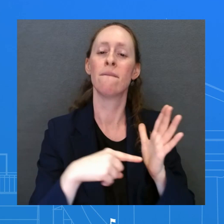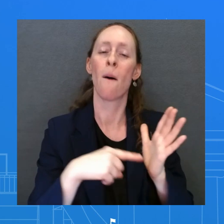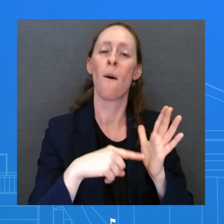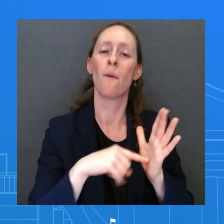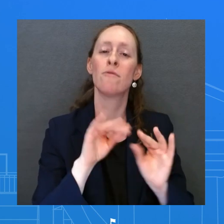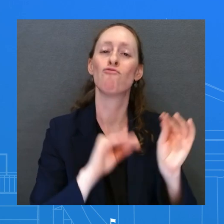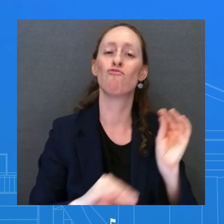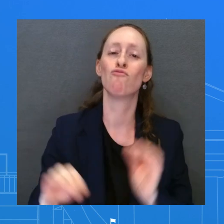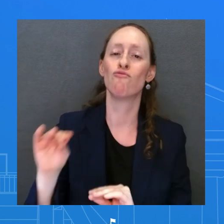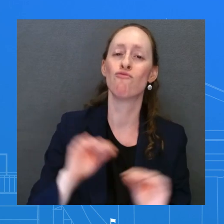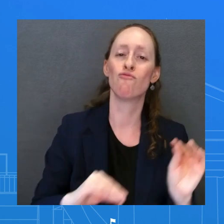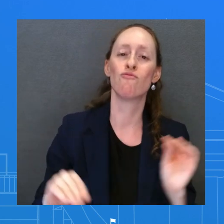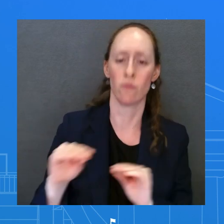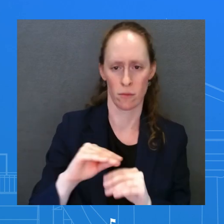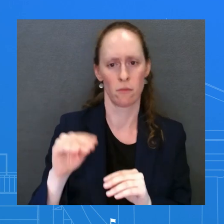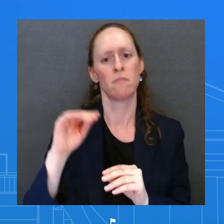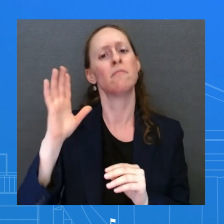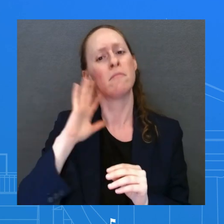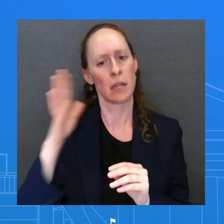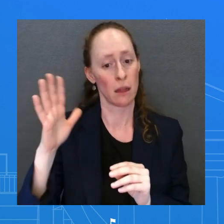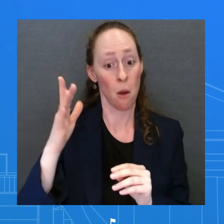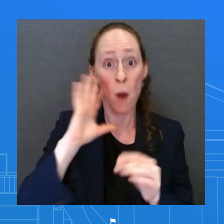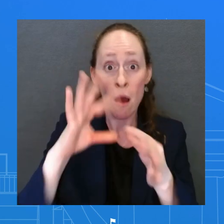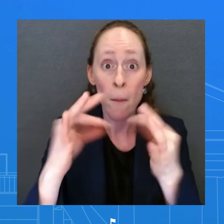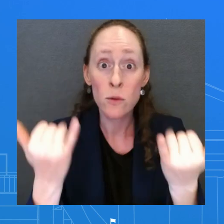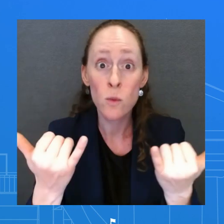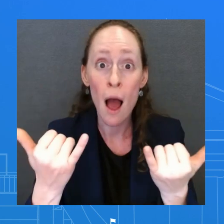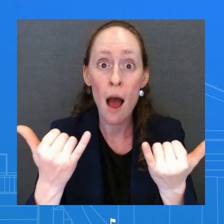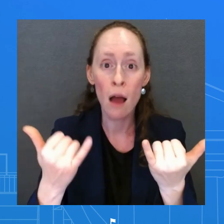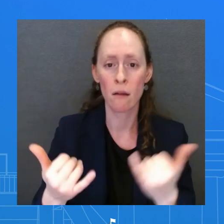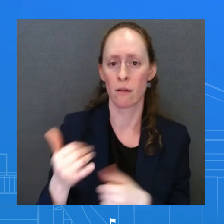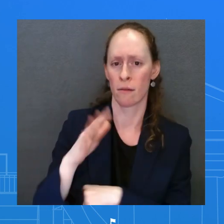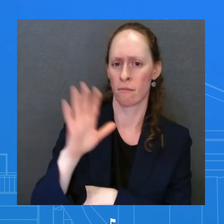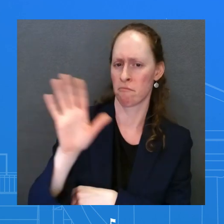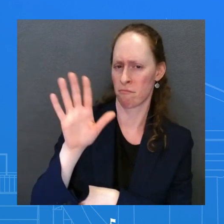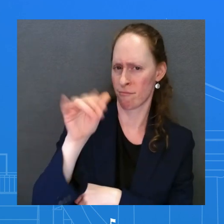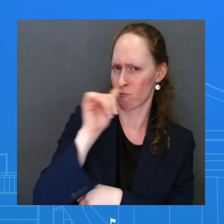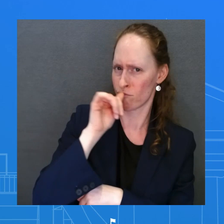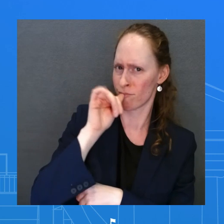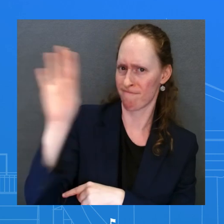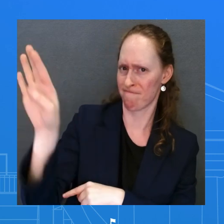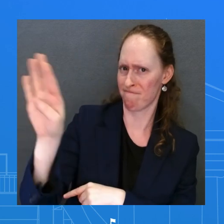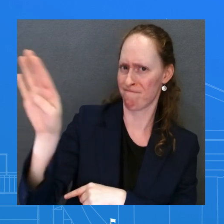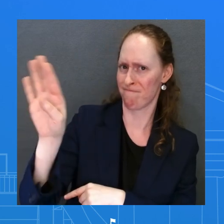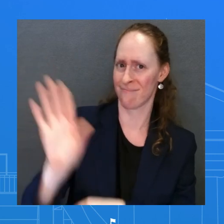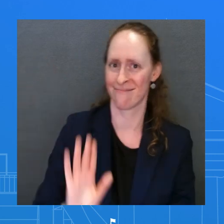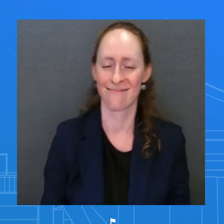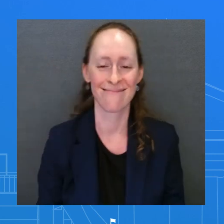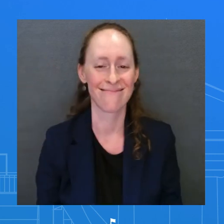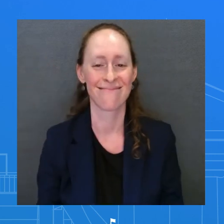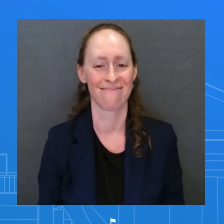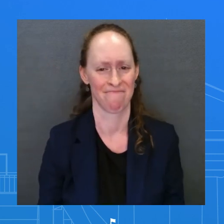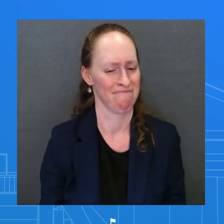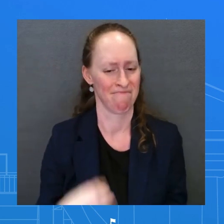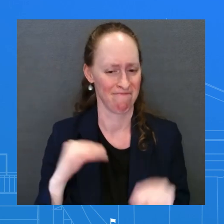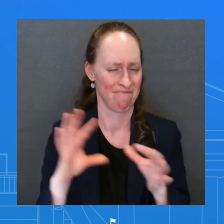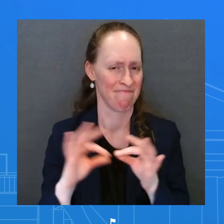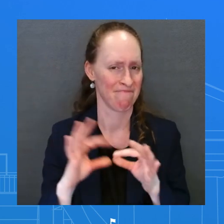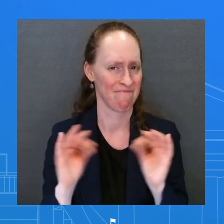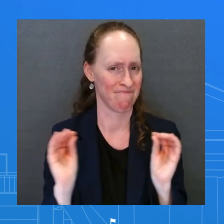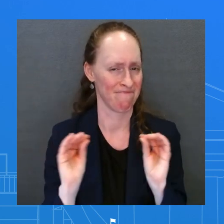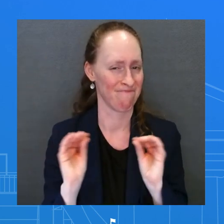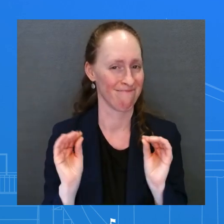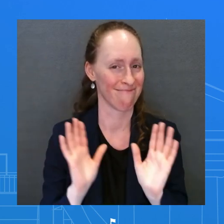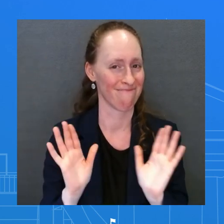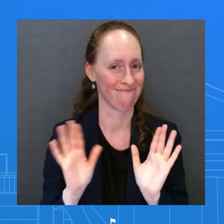into conversations, private conversations that the president has had, but I just laid out how we see the future as it relates to profit margins, and I'll just leave